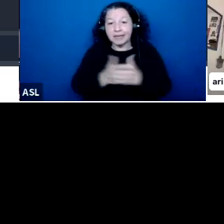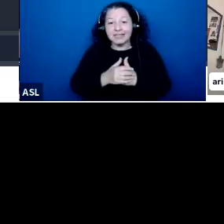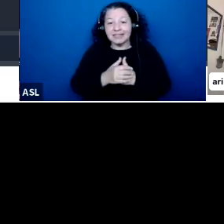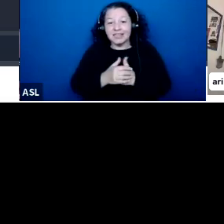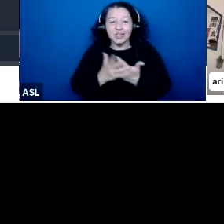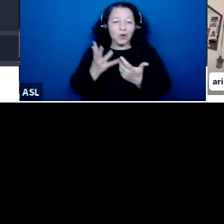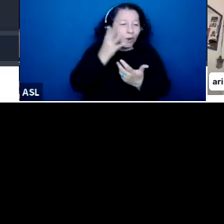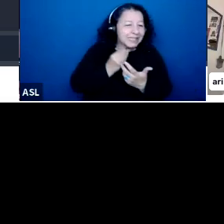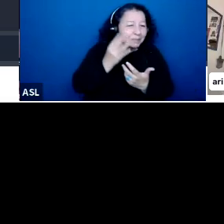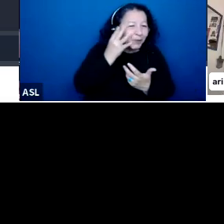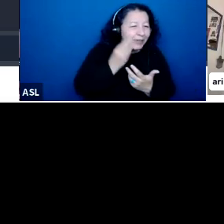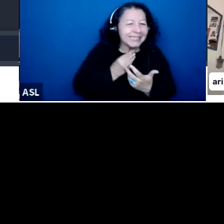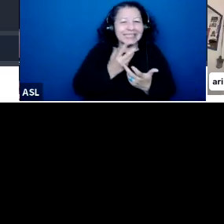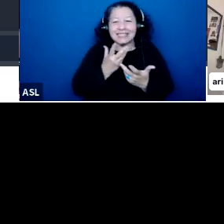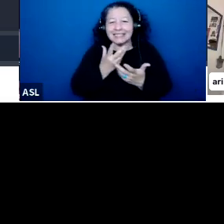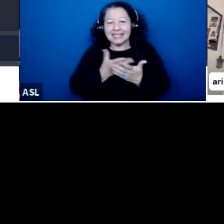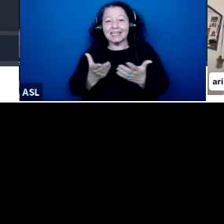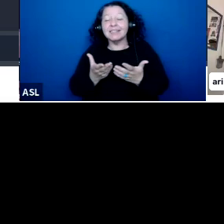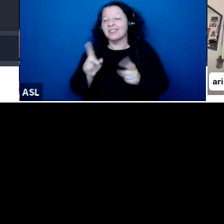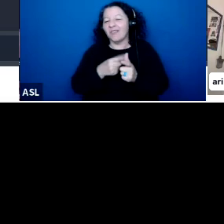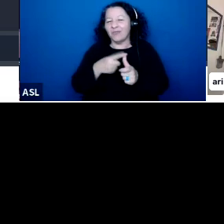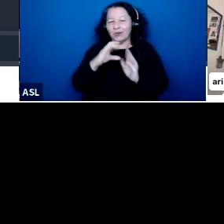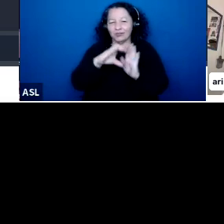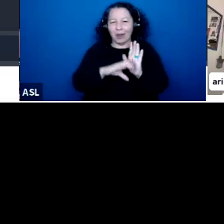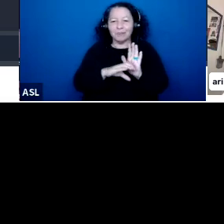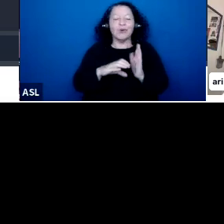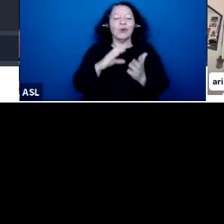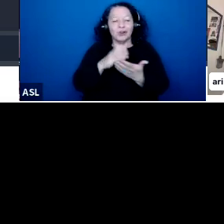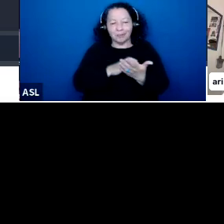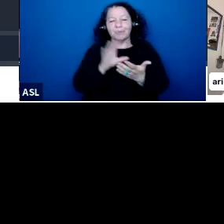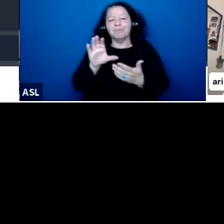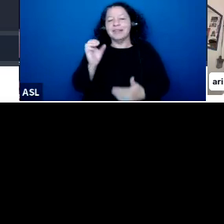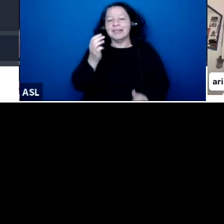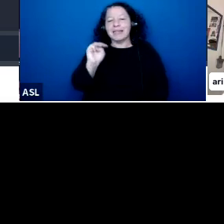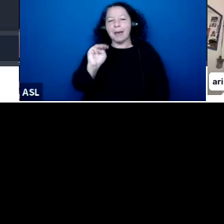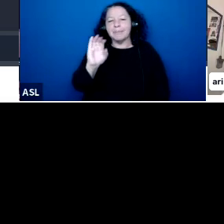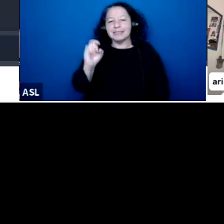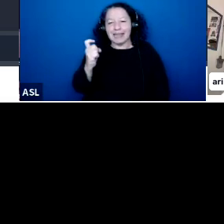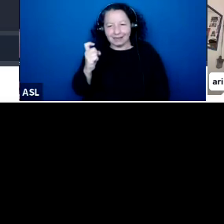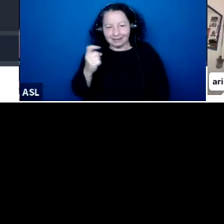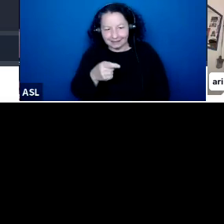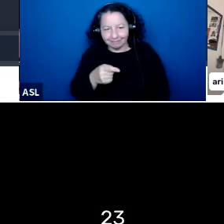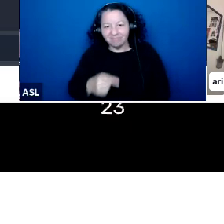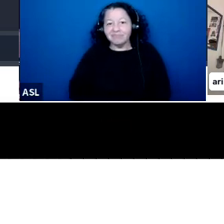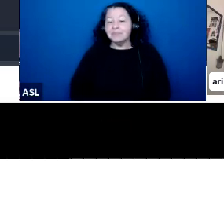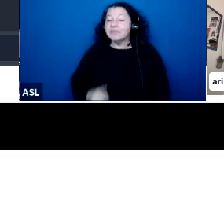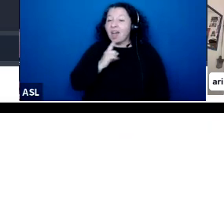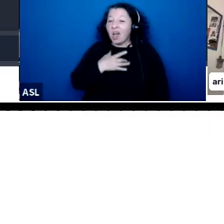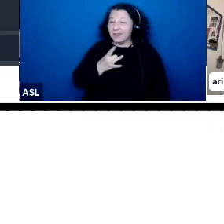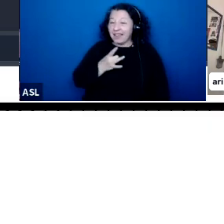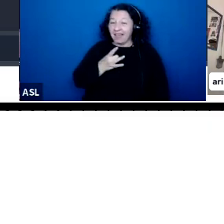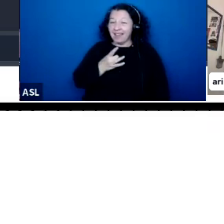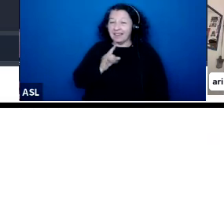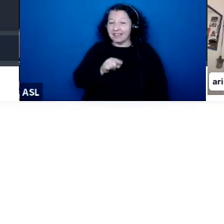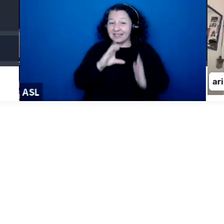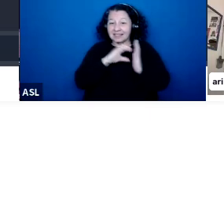practices and experiences. So the first chapter we have is the chemsex one. Here,